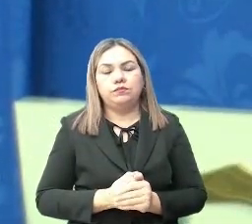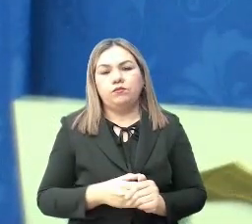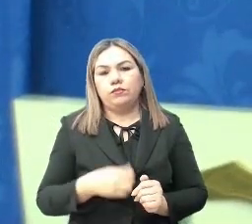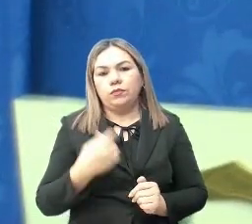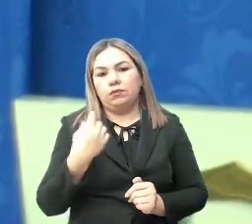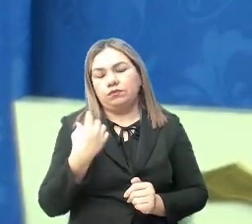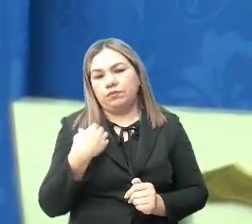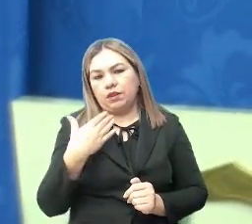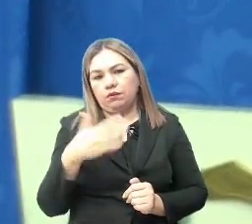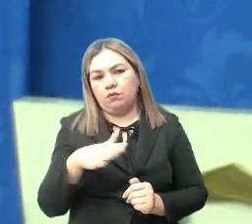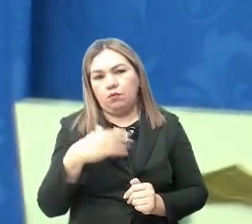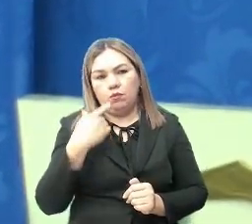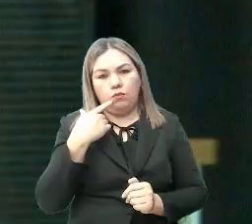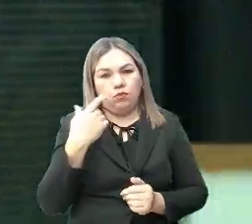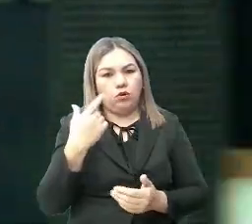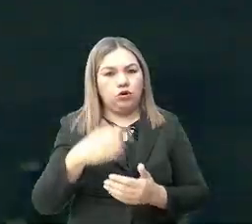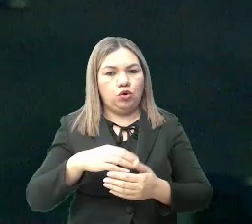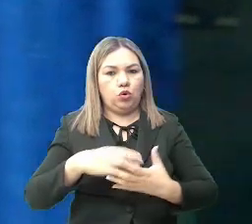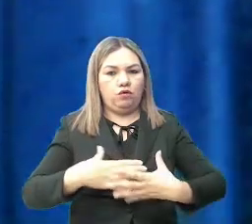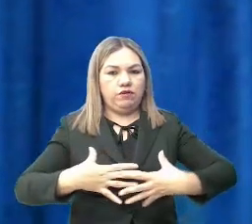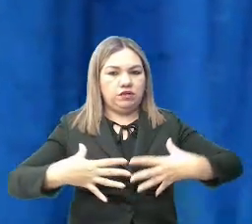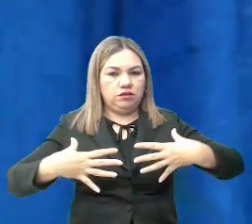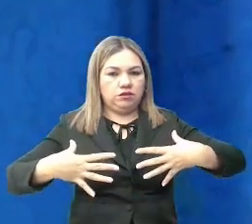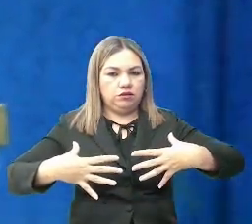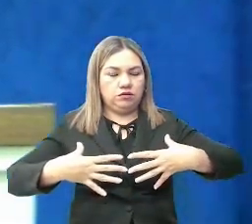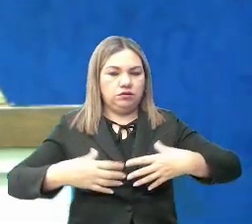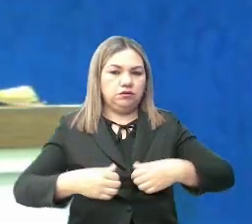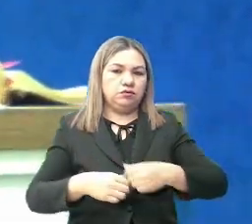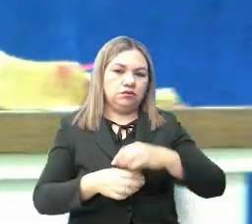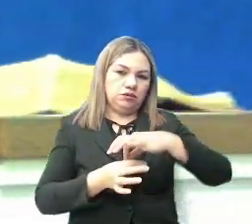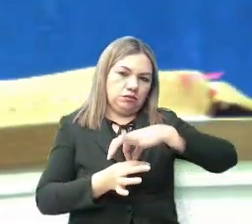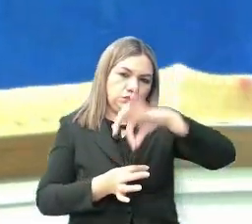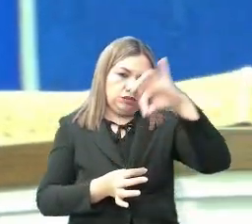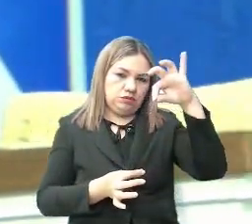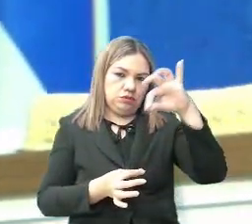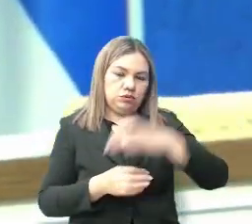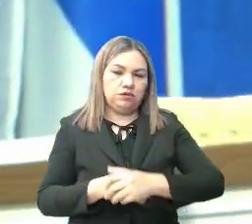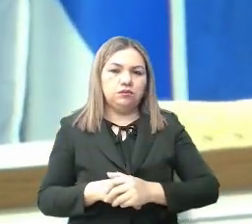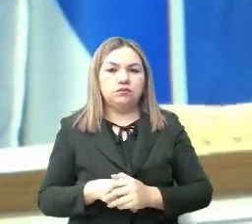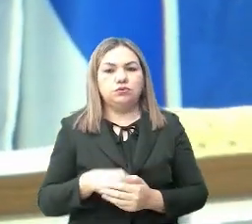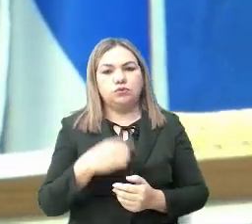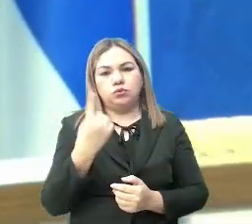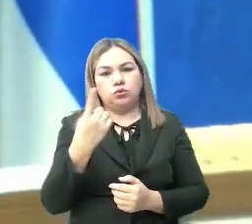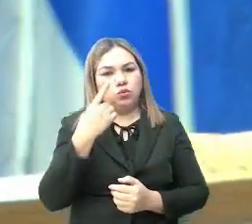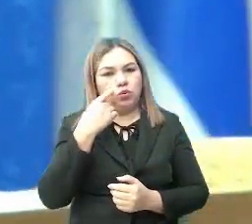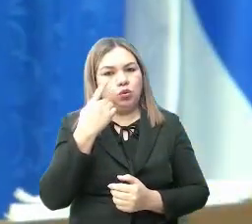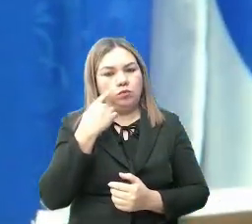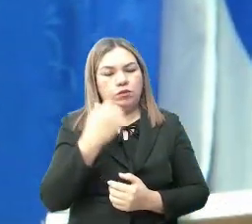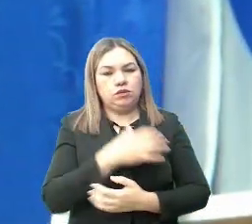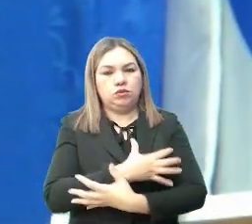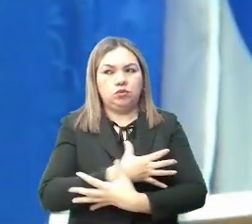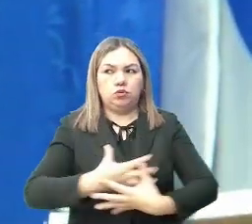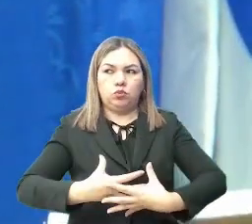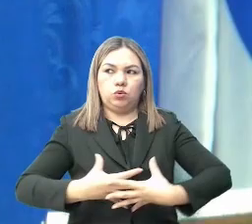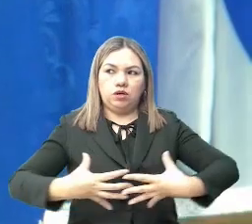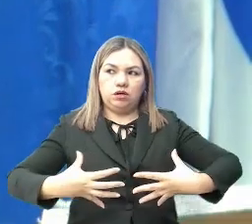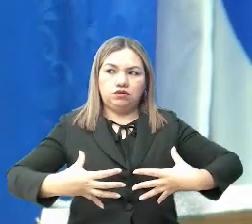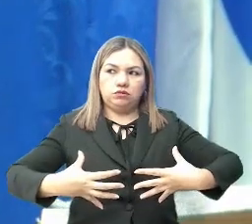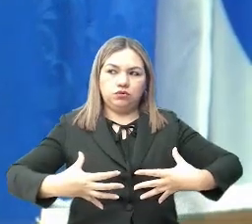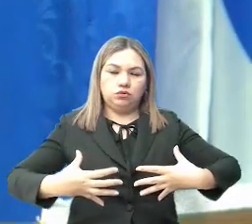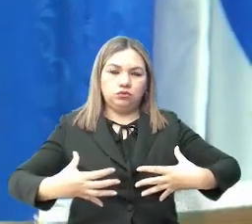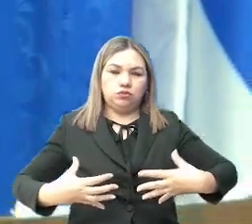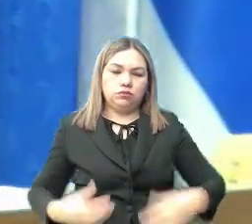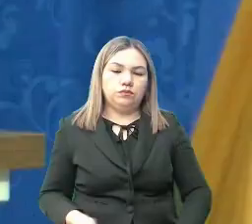So I refer to this, the spiritual obesity. It says that Eglon was a fat